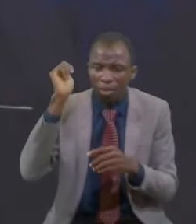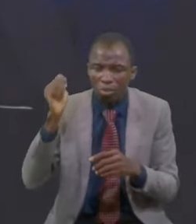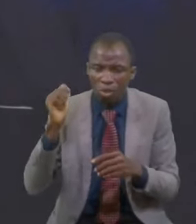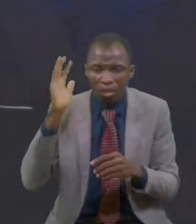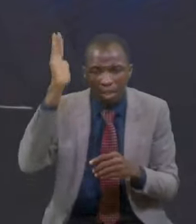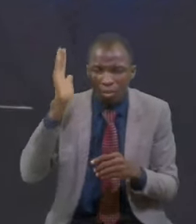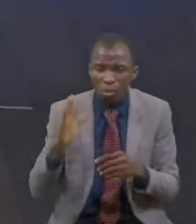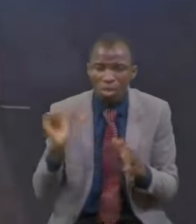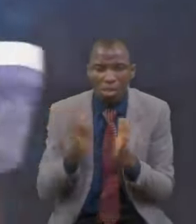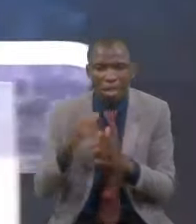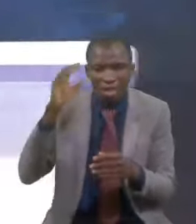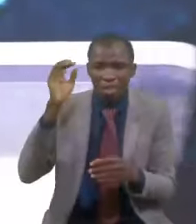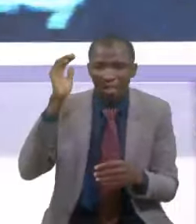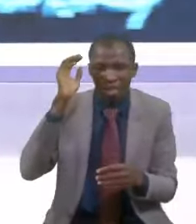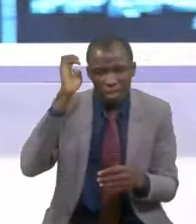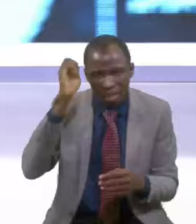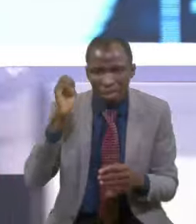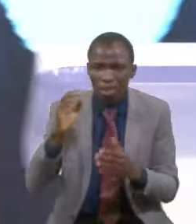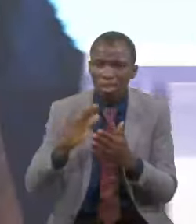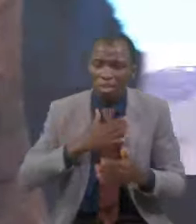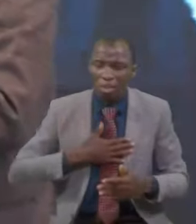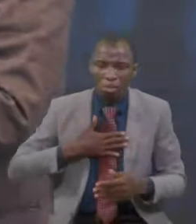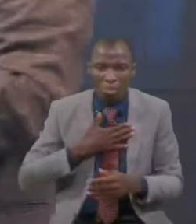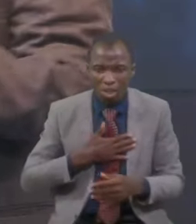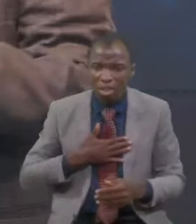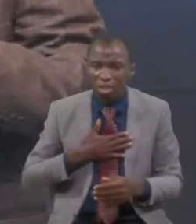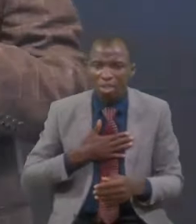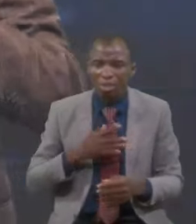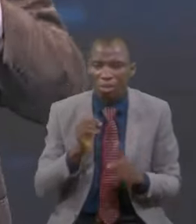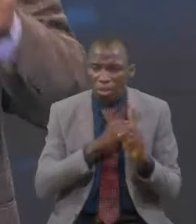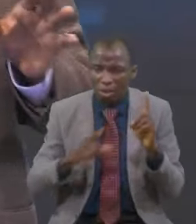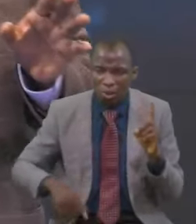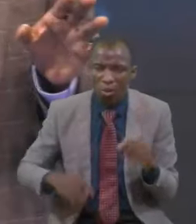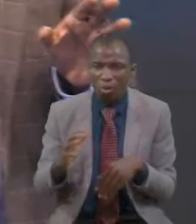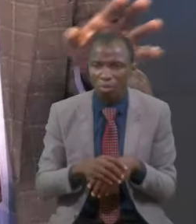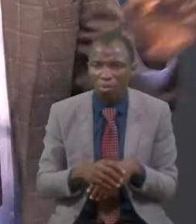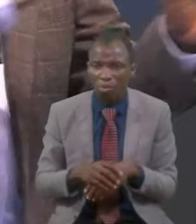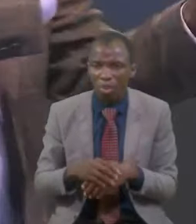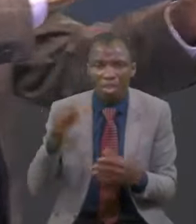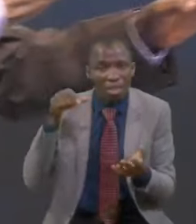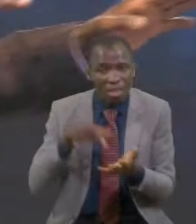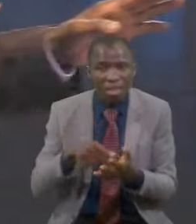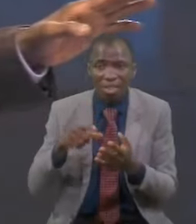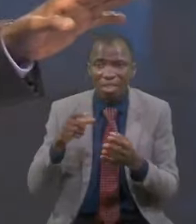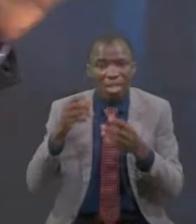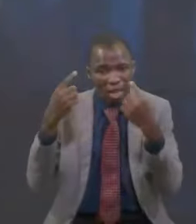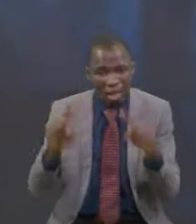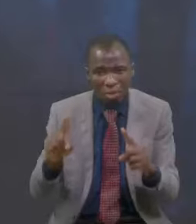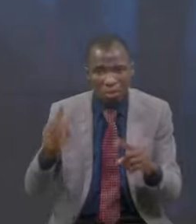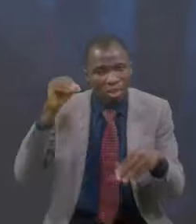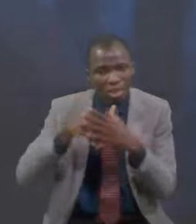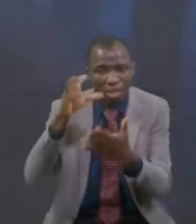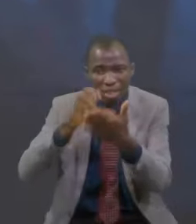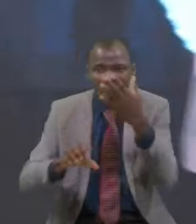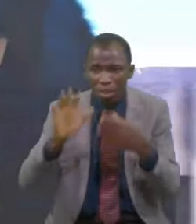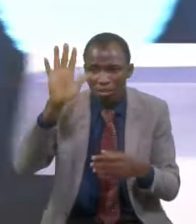pleased God. Let me explain to you. This happened in chapter 5 of